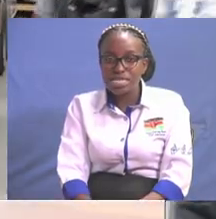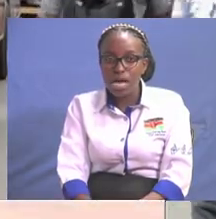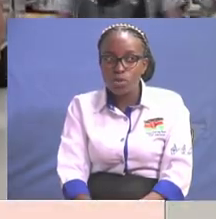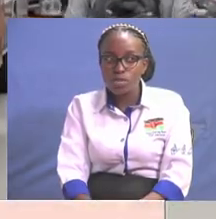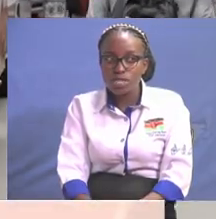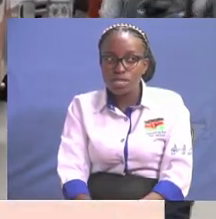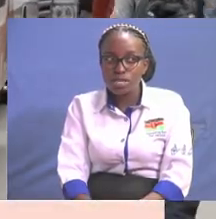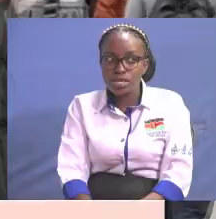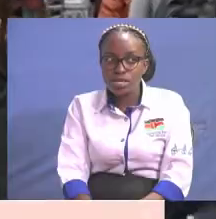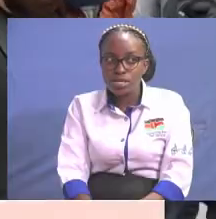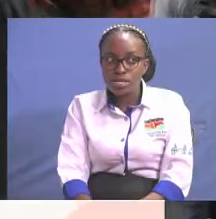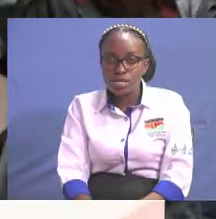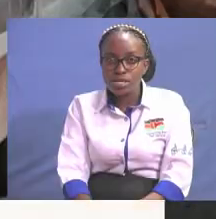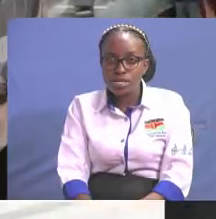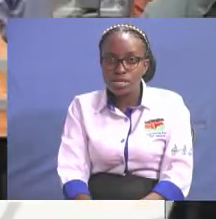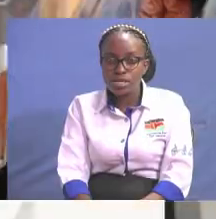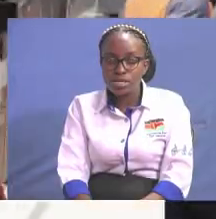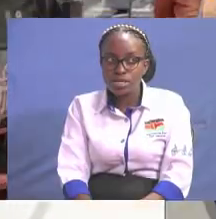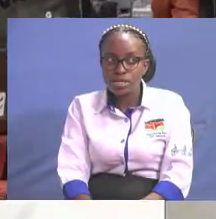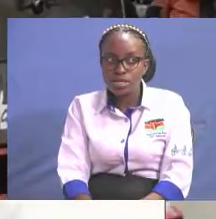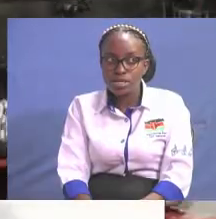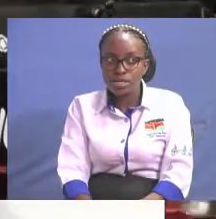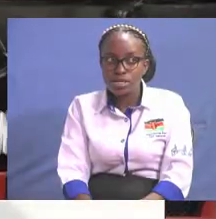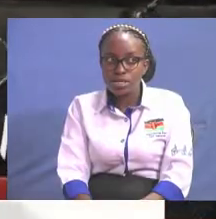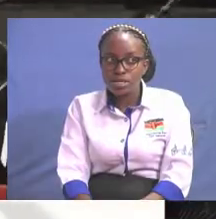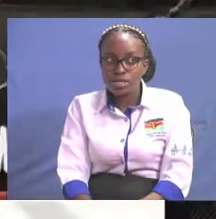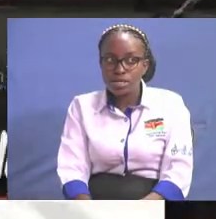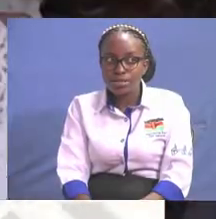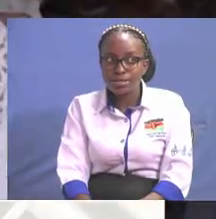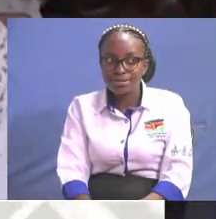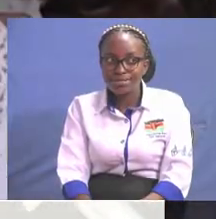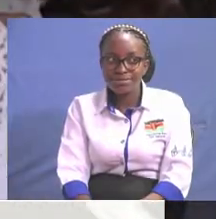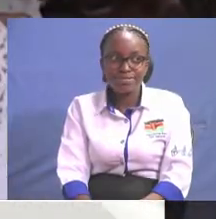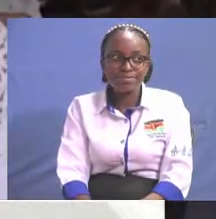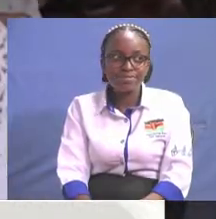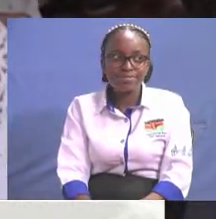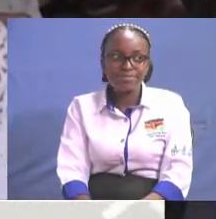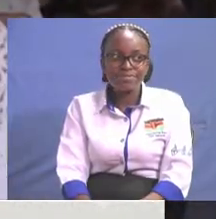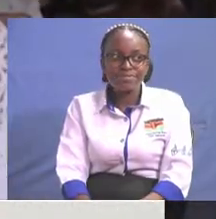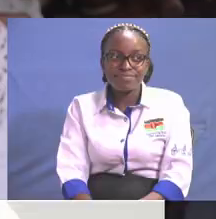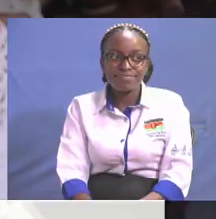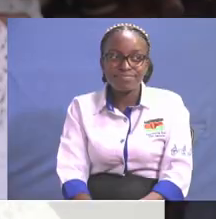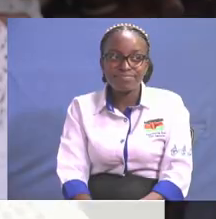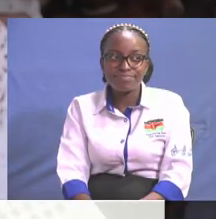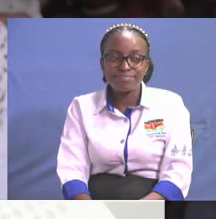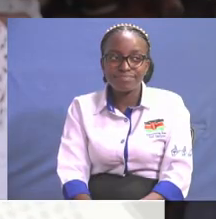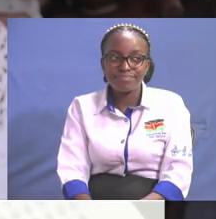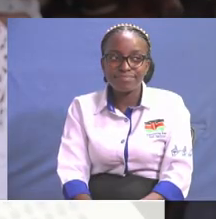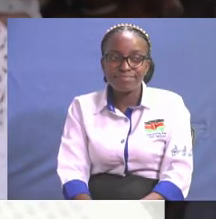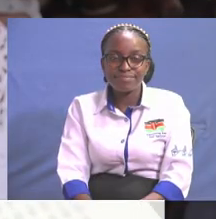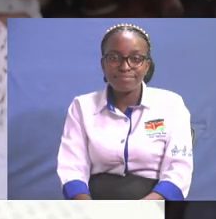be respected and Kenyans are the only ones who should back his ouster plan. Lakini sisi tuna imani kubwa